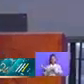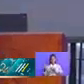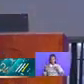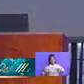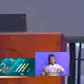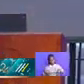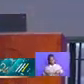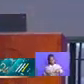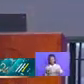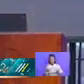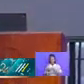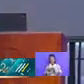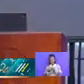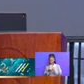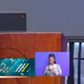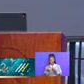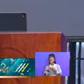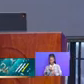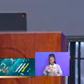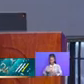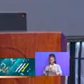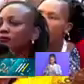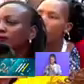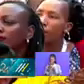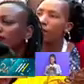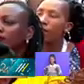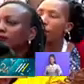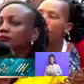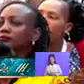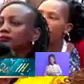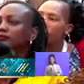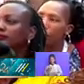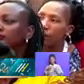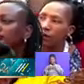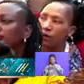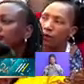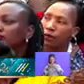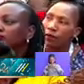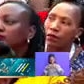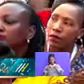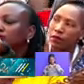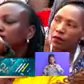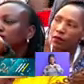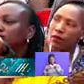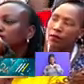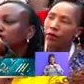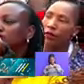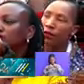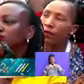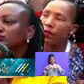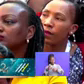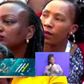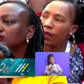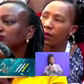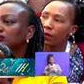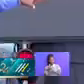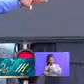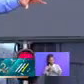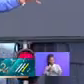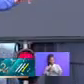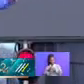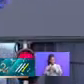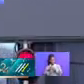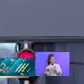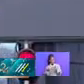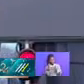numbers to Christ you are doing something now let me show you let me show you before I continue There is a video just like